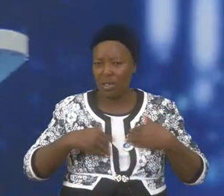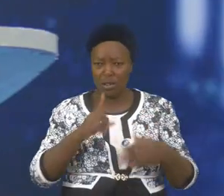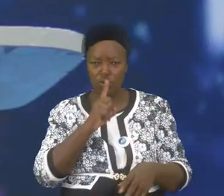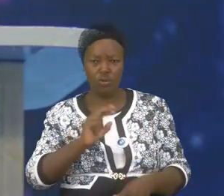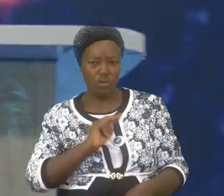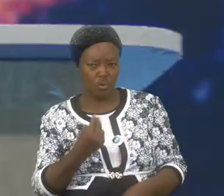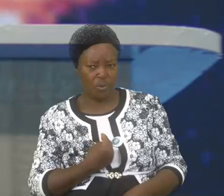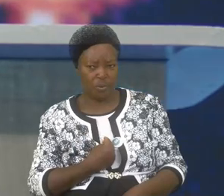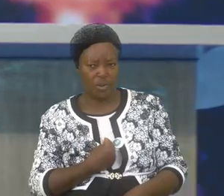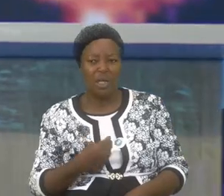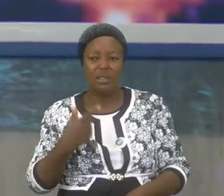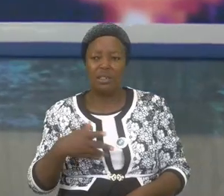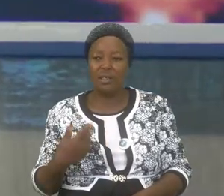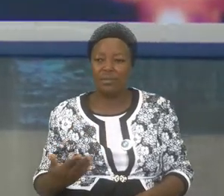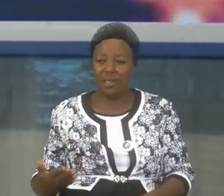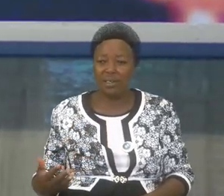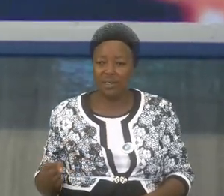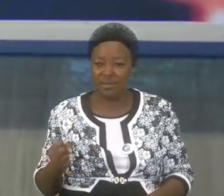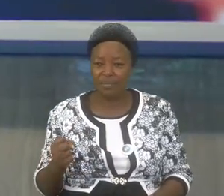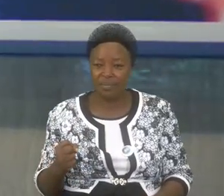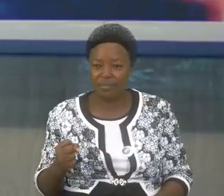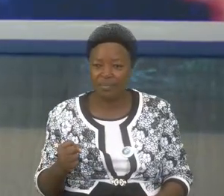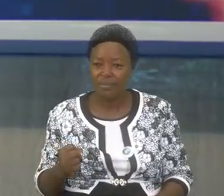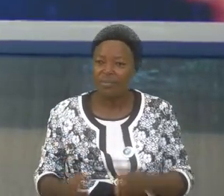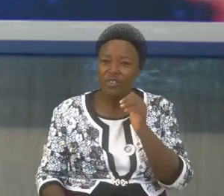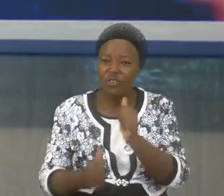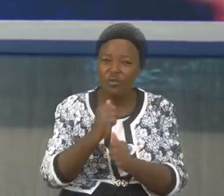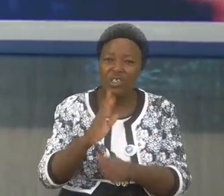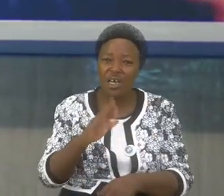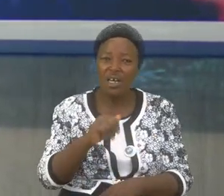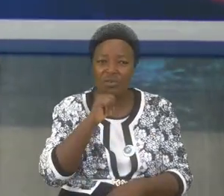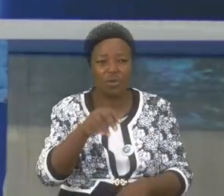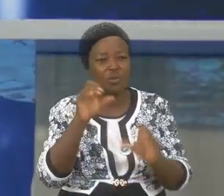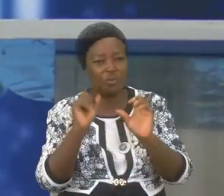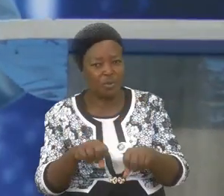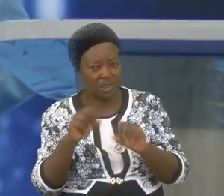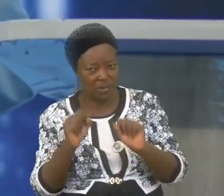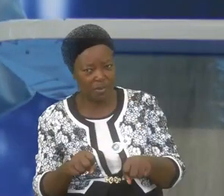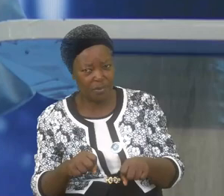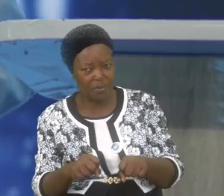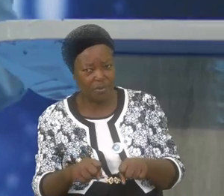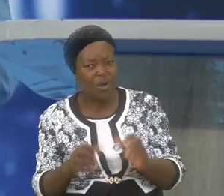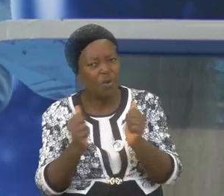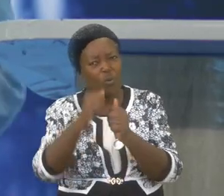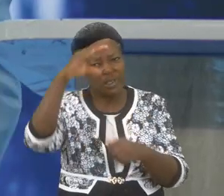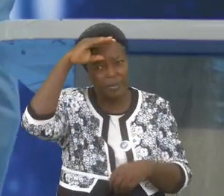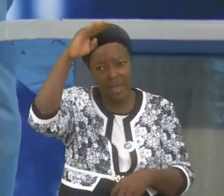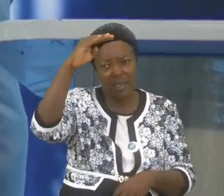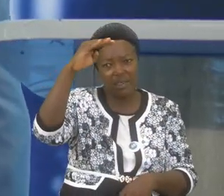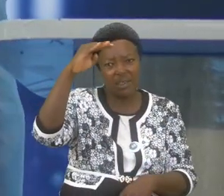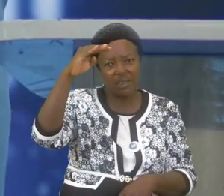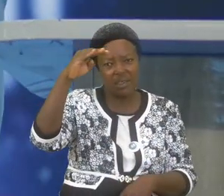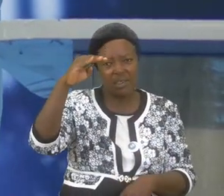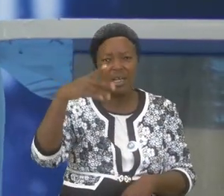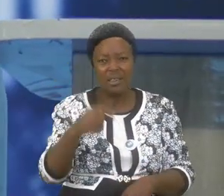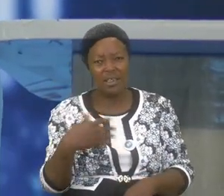are impossible with men. The things you have been struggling with, you want to